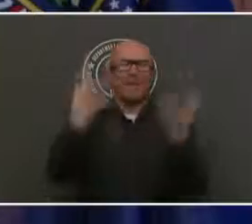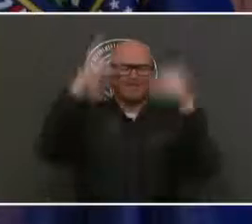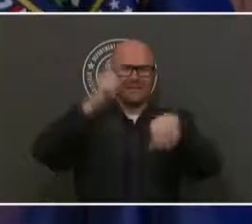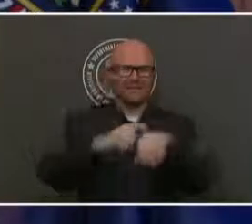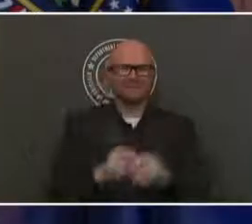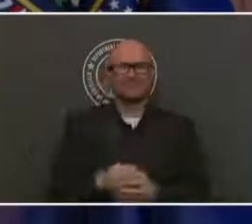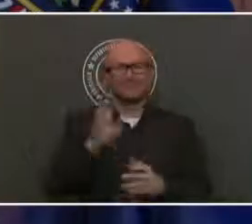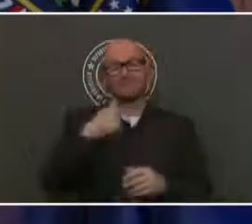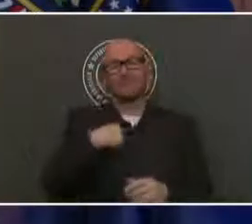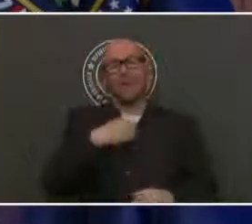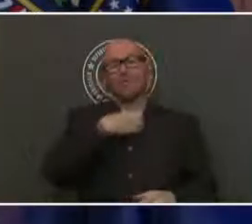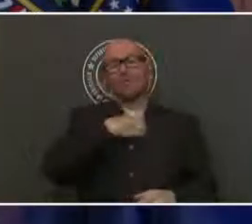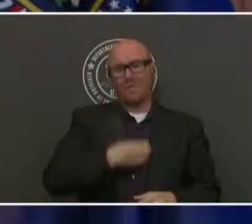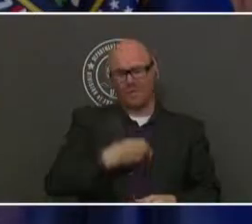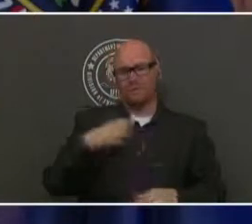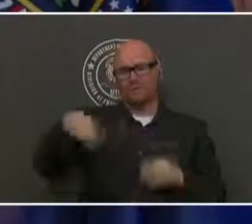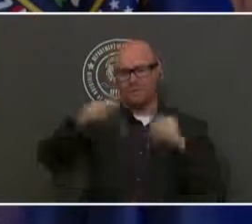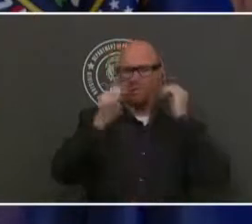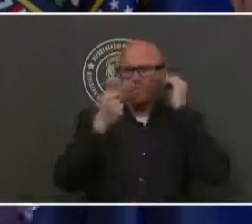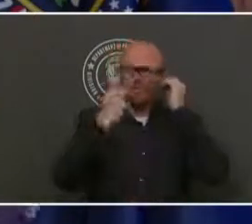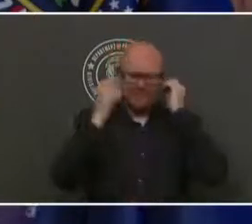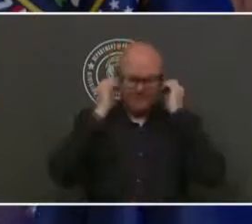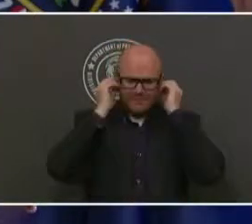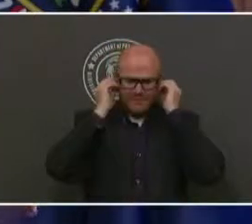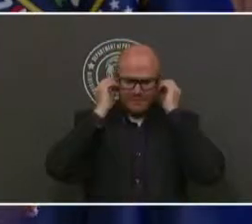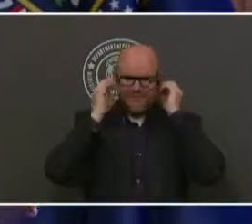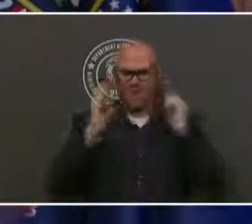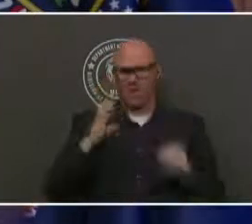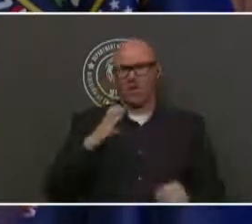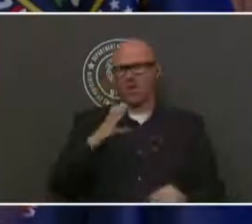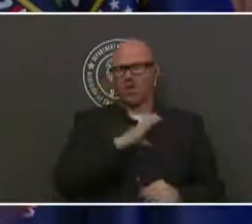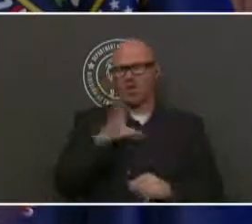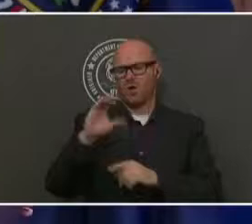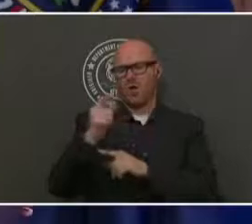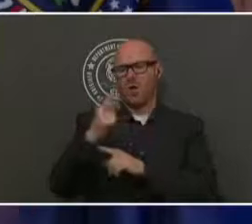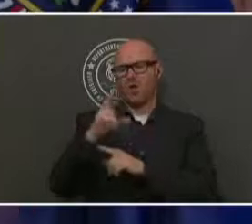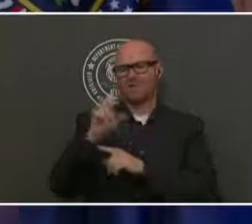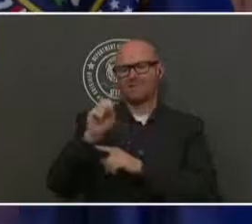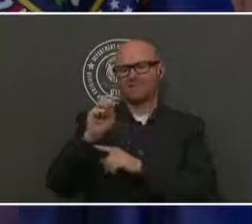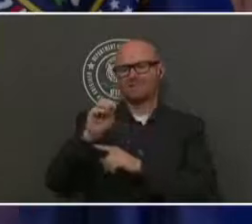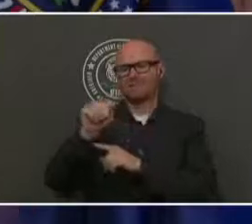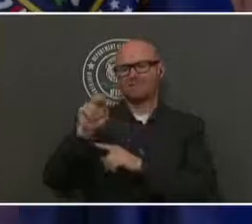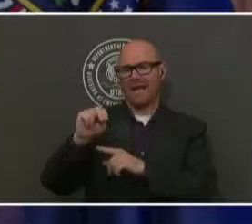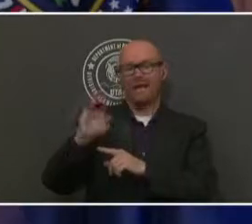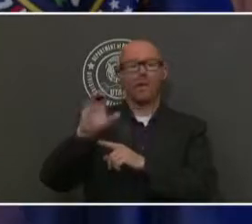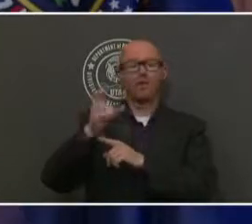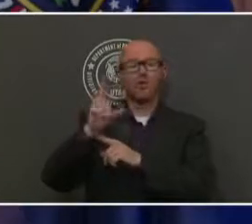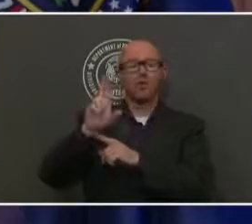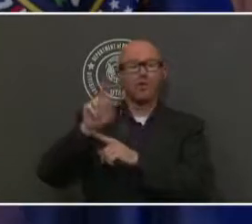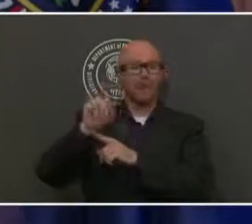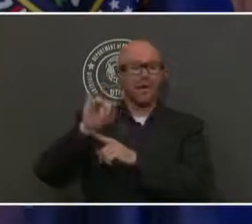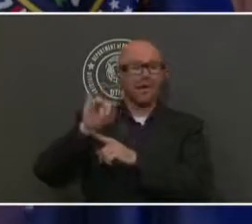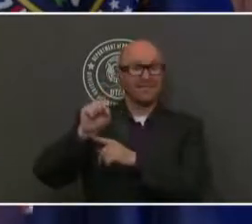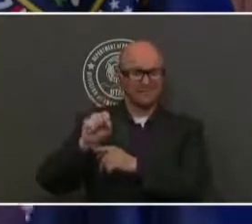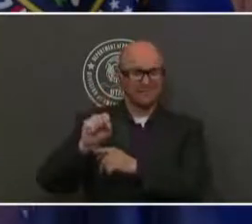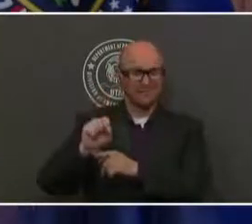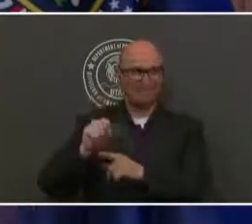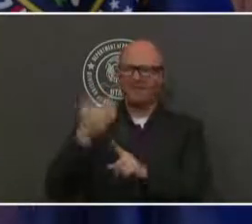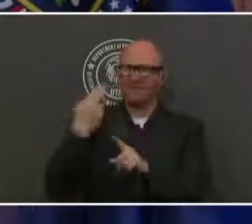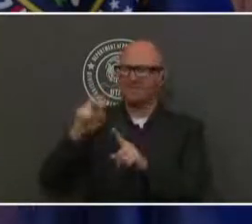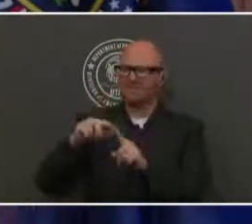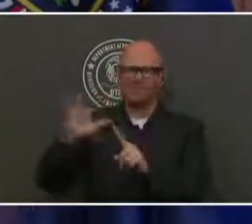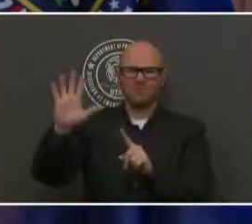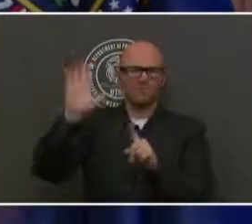with Congressman Curtis. And that guy, by the way, is incredible, and he has done the work. He walks into